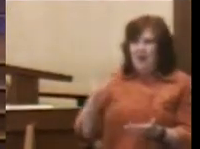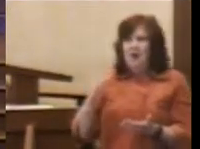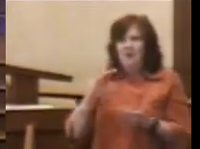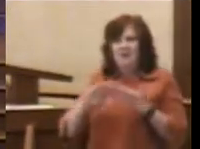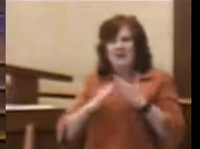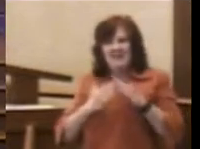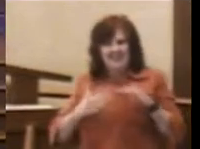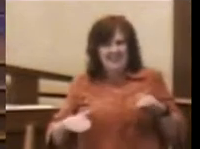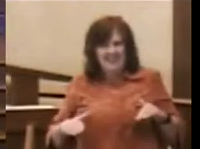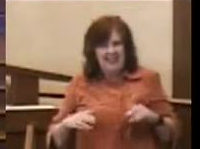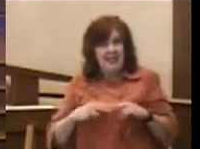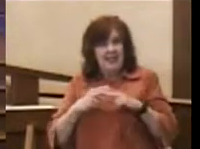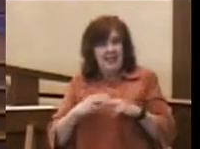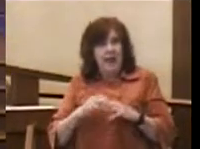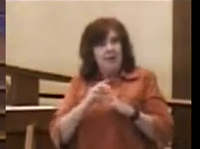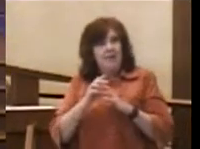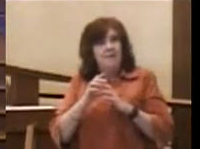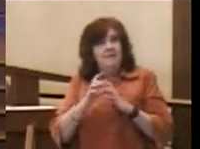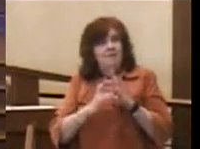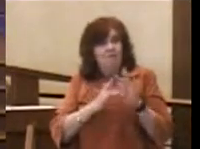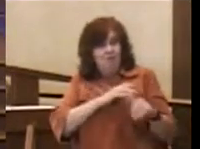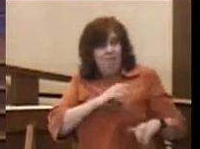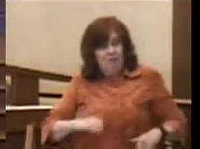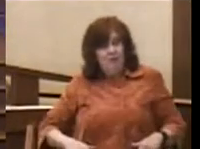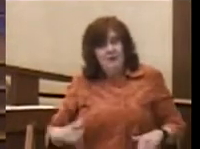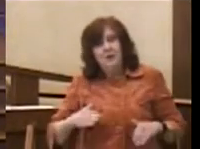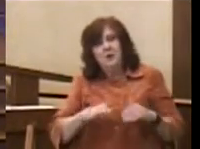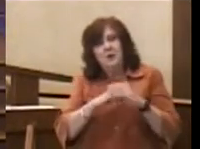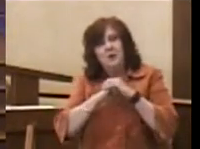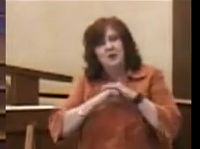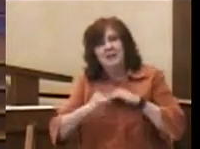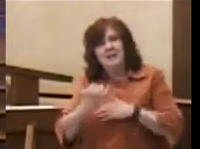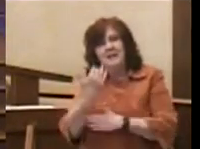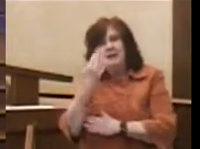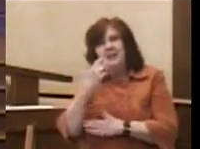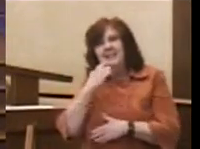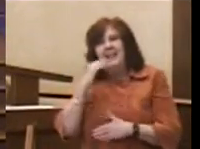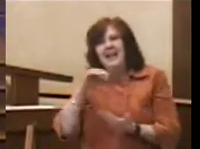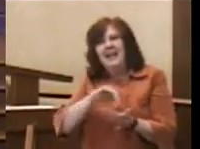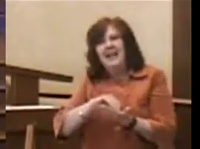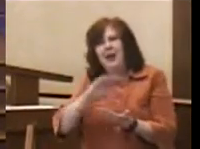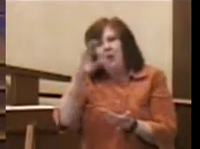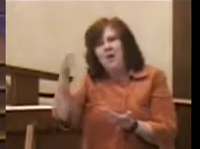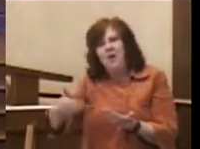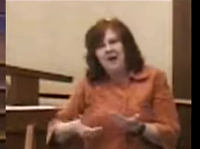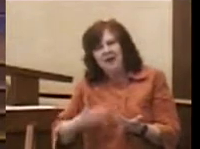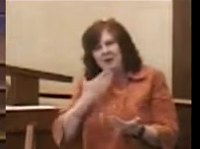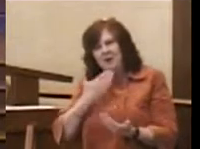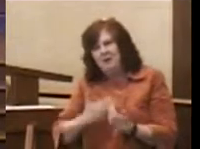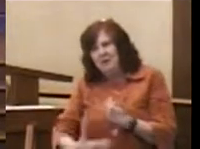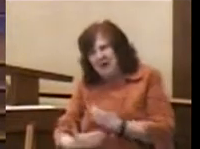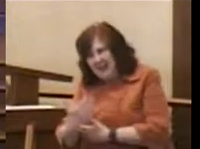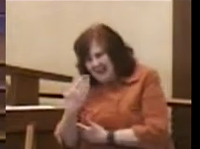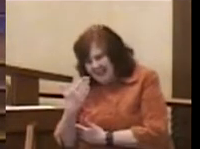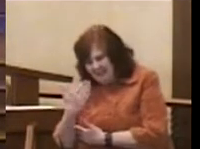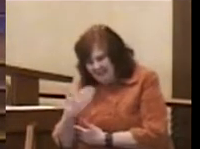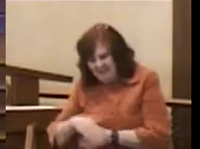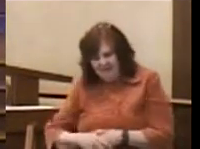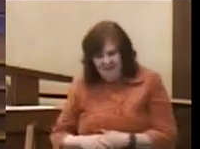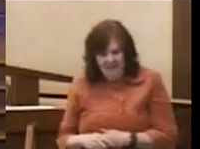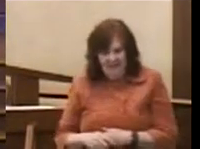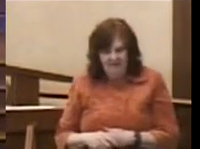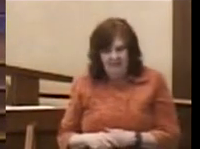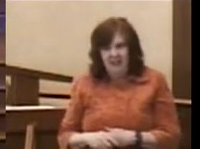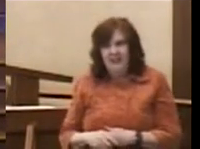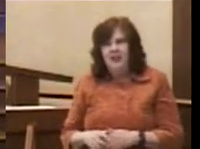Christ that we worship this morning. And I say to you once again, welcome and good morning.